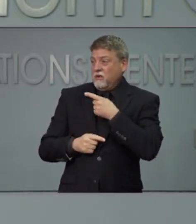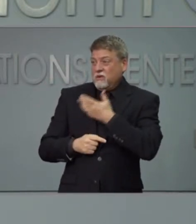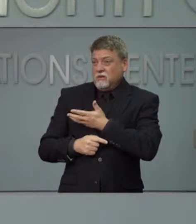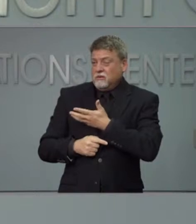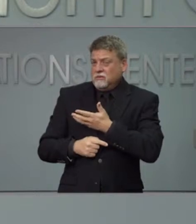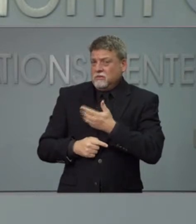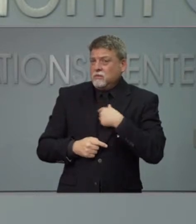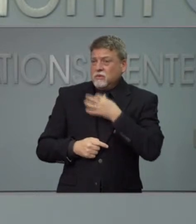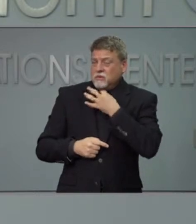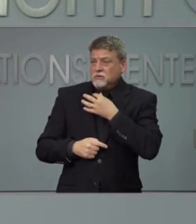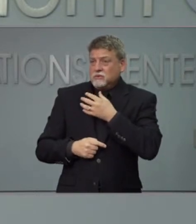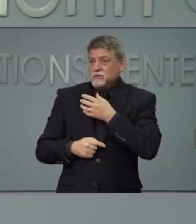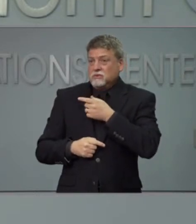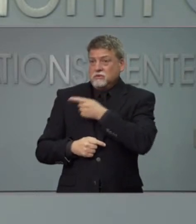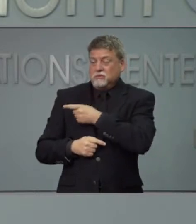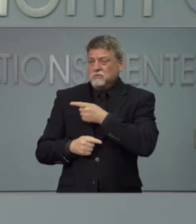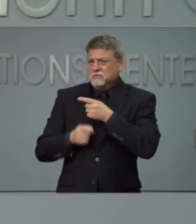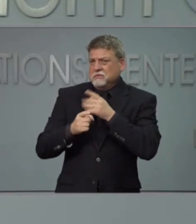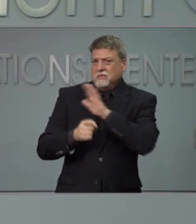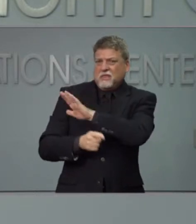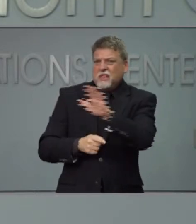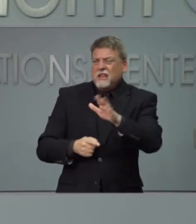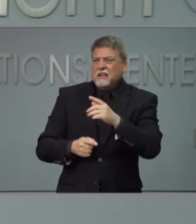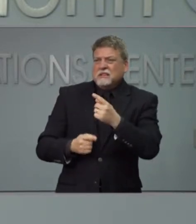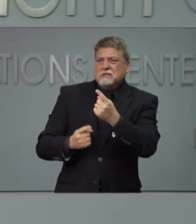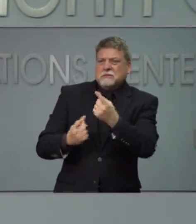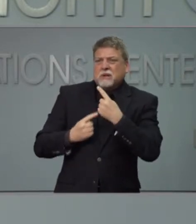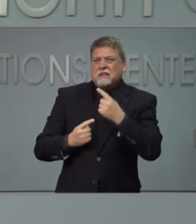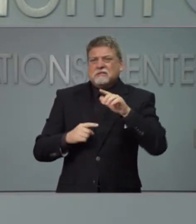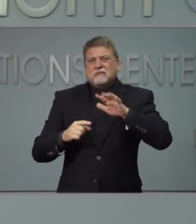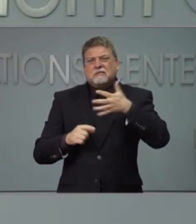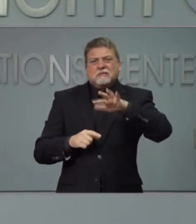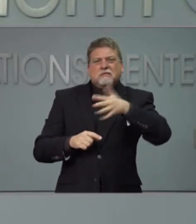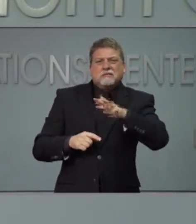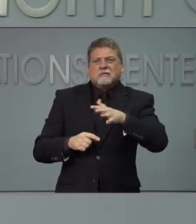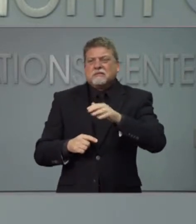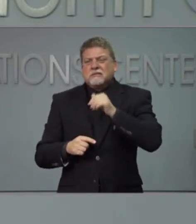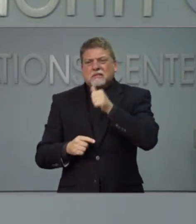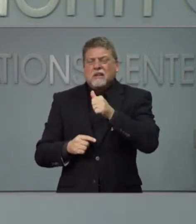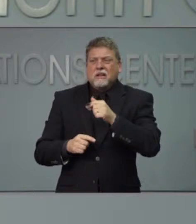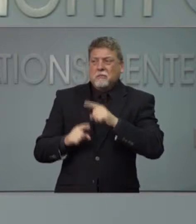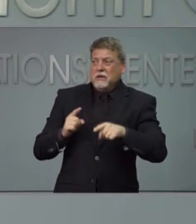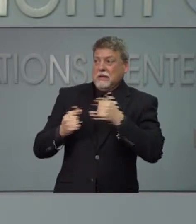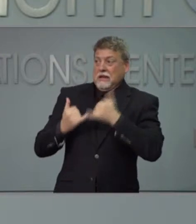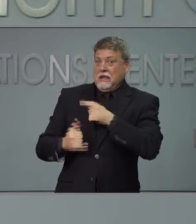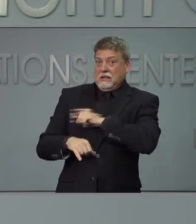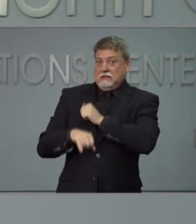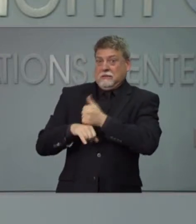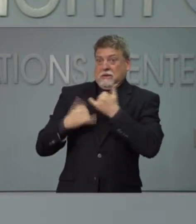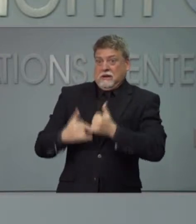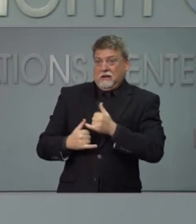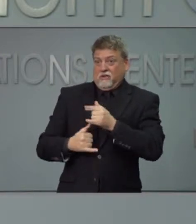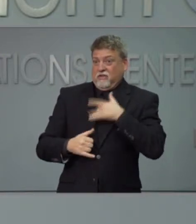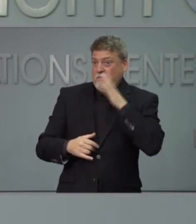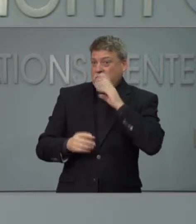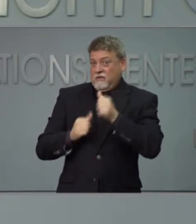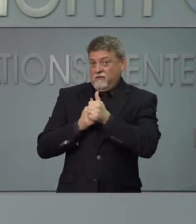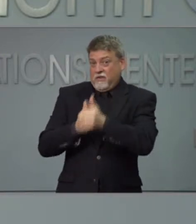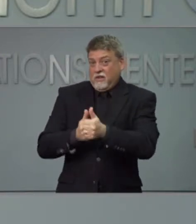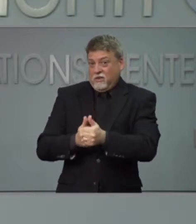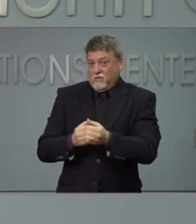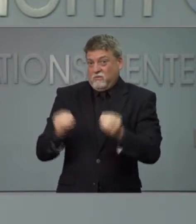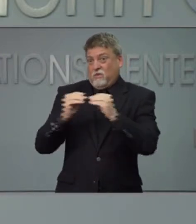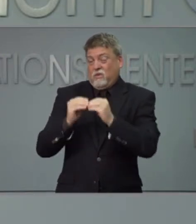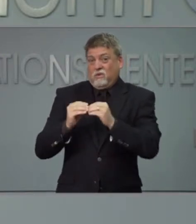any greater cooperation from them in terms of enforcing some of the existing mandates you've put in place? That's a great